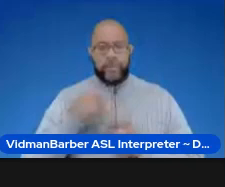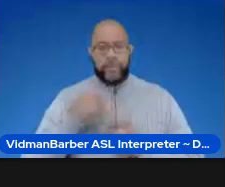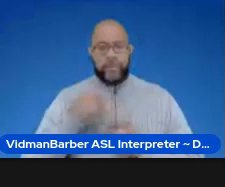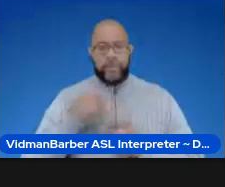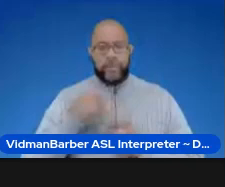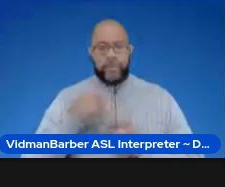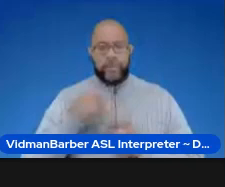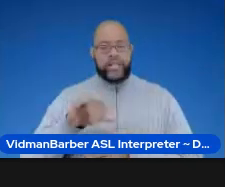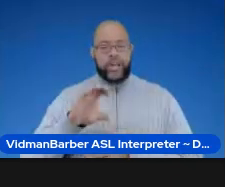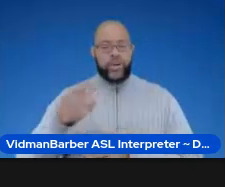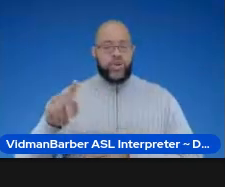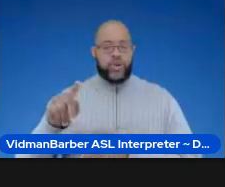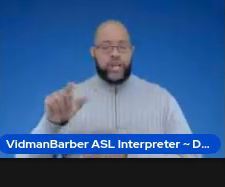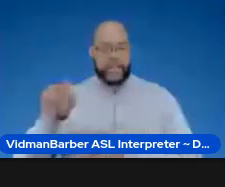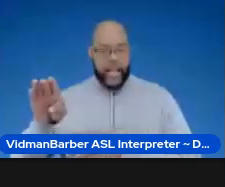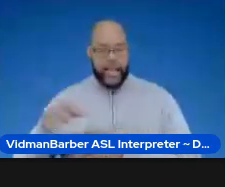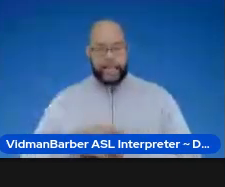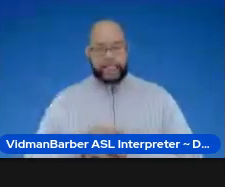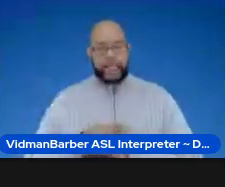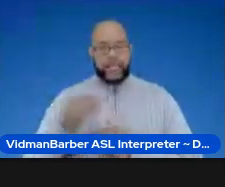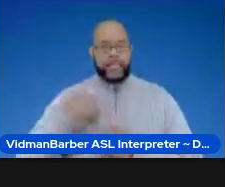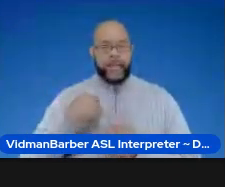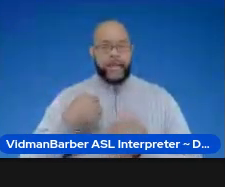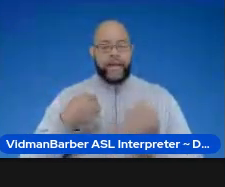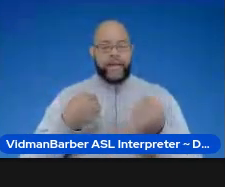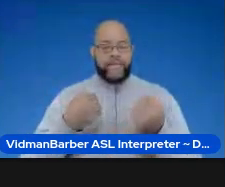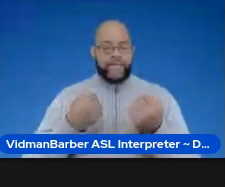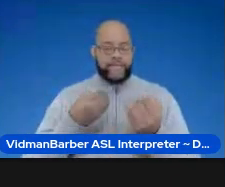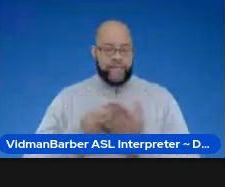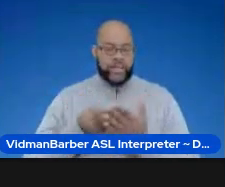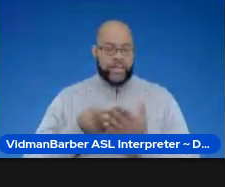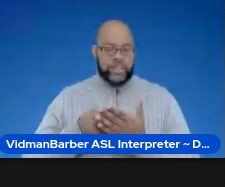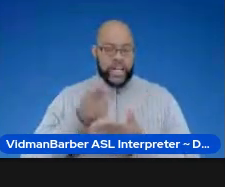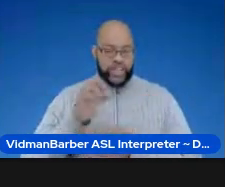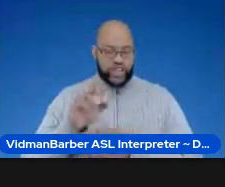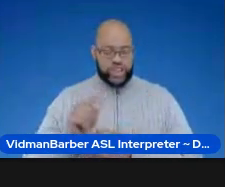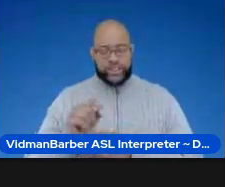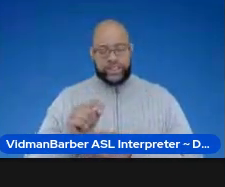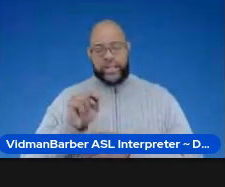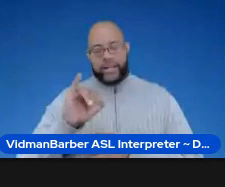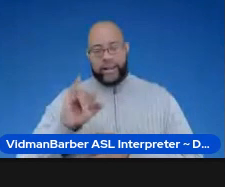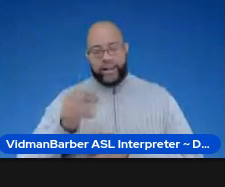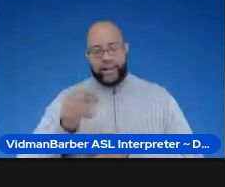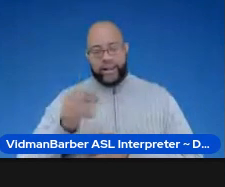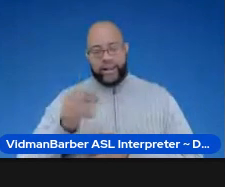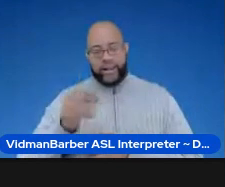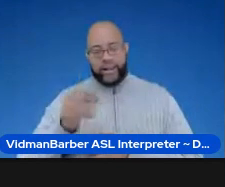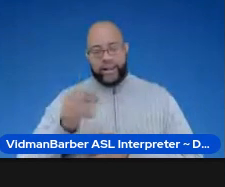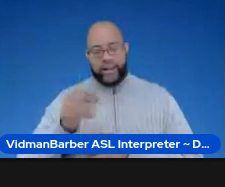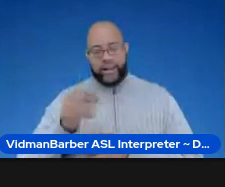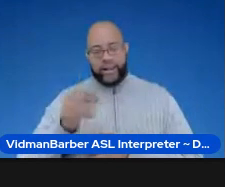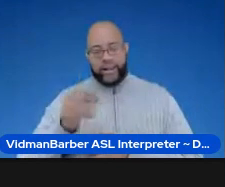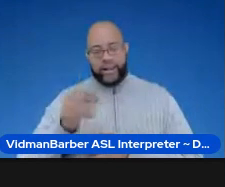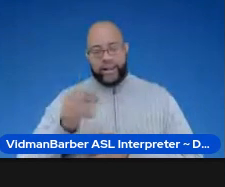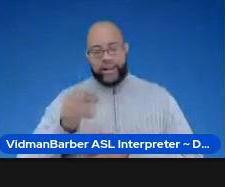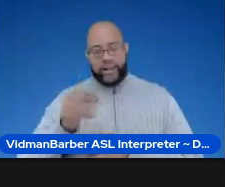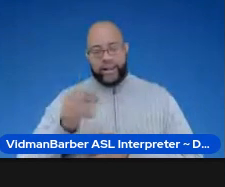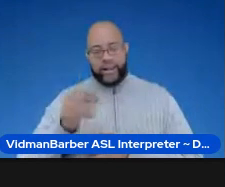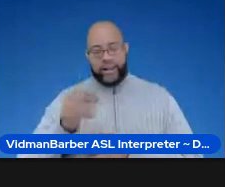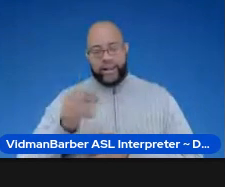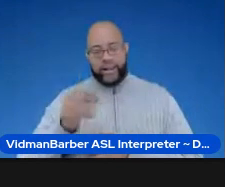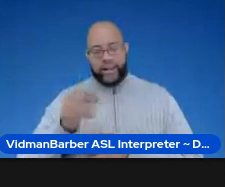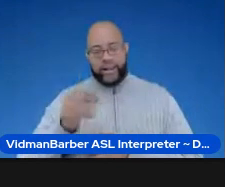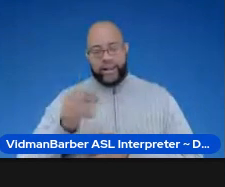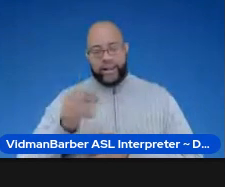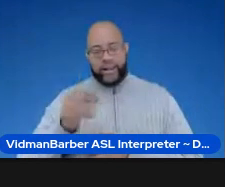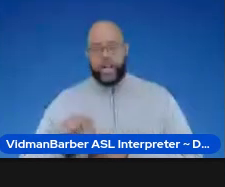and of course my funding agents, NIH, and the graduate school at Binghamton University. So with that, I